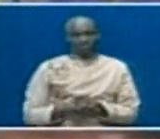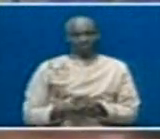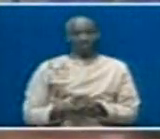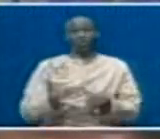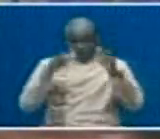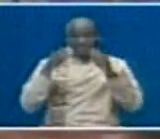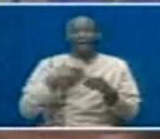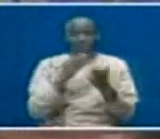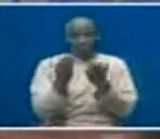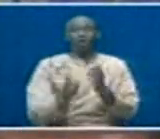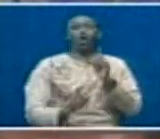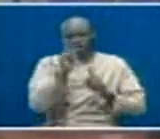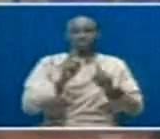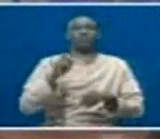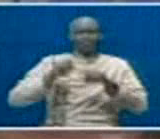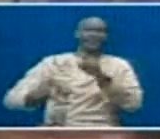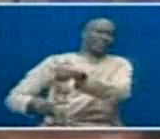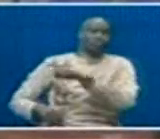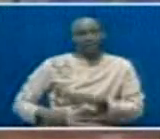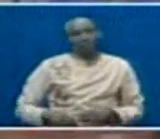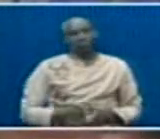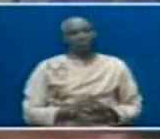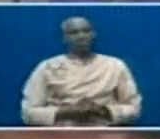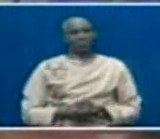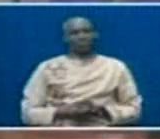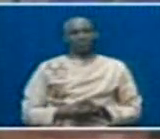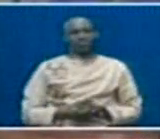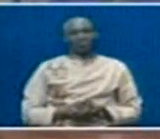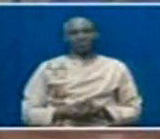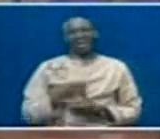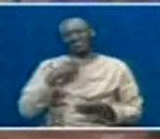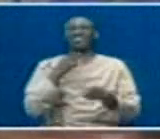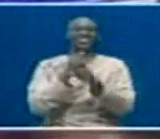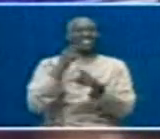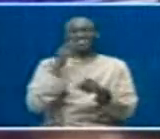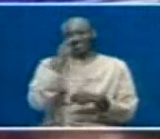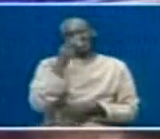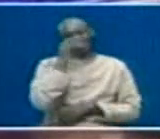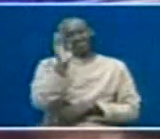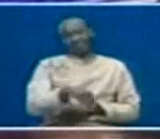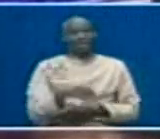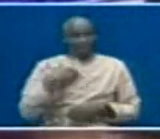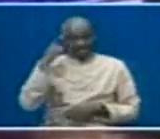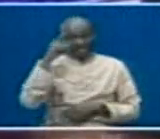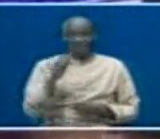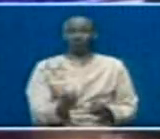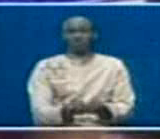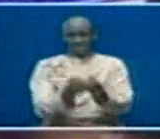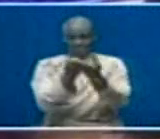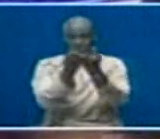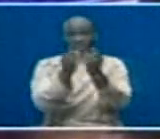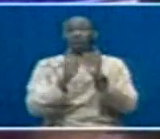till my book comes. Let me see. I'm just teasing. If you were to give a tribute to Professor Ali